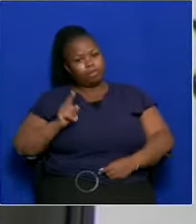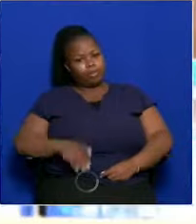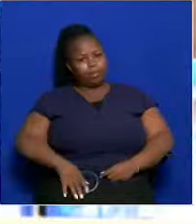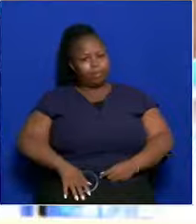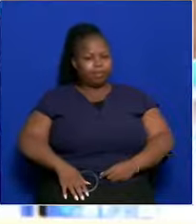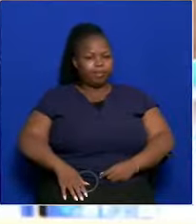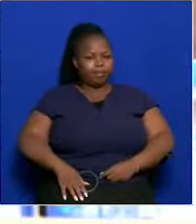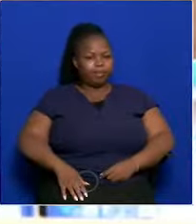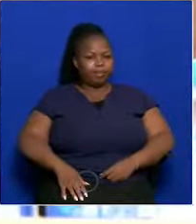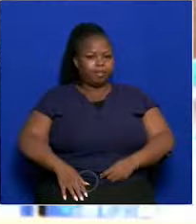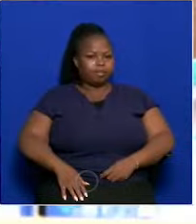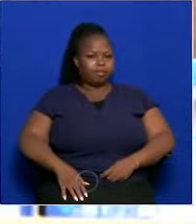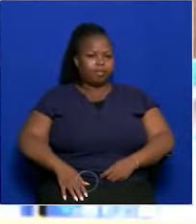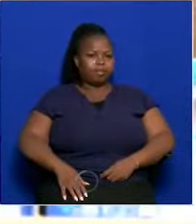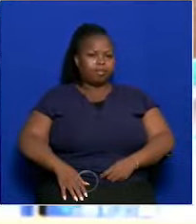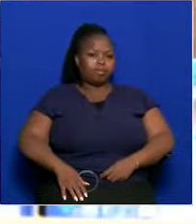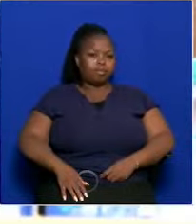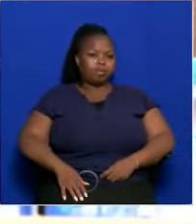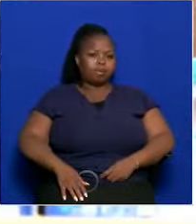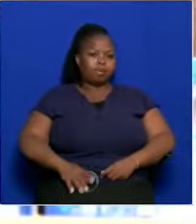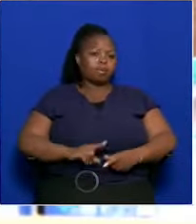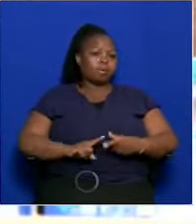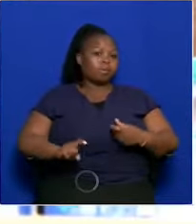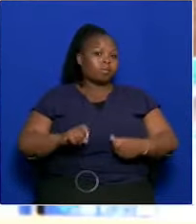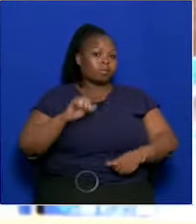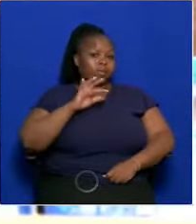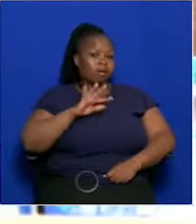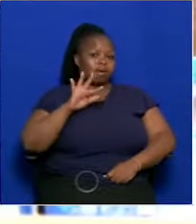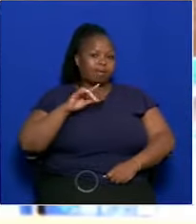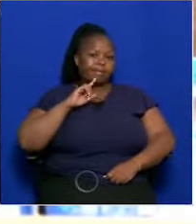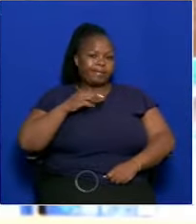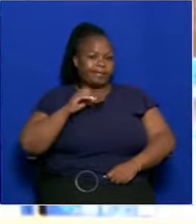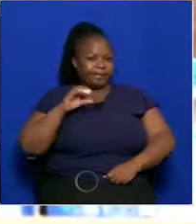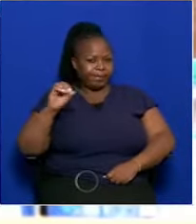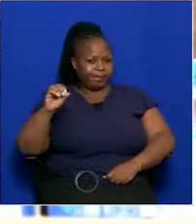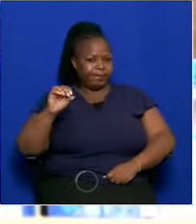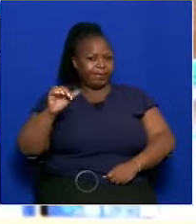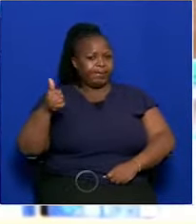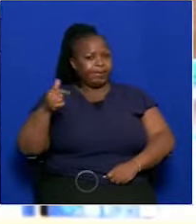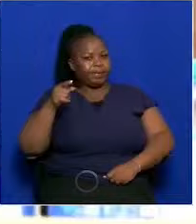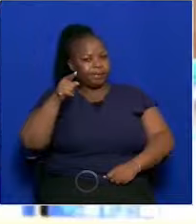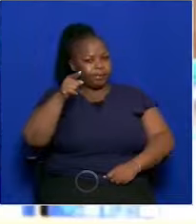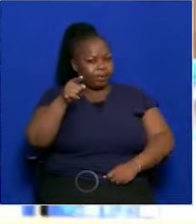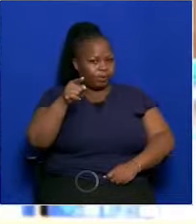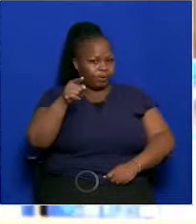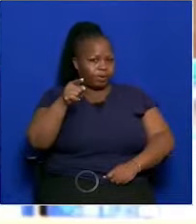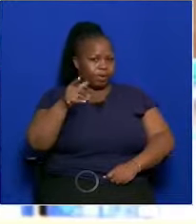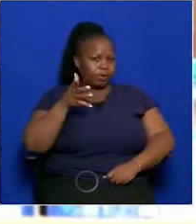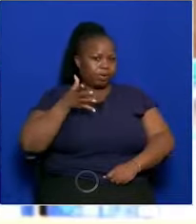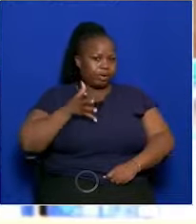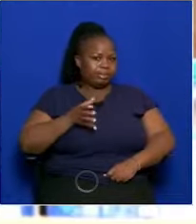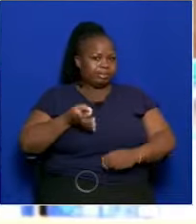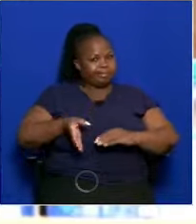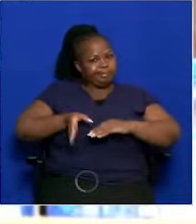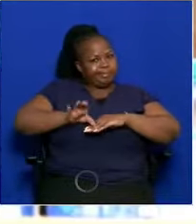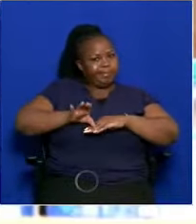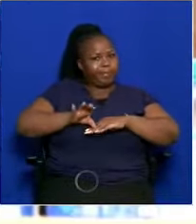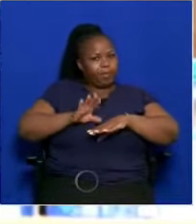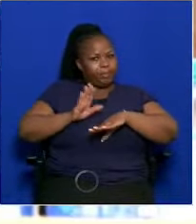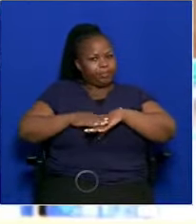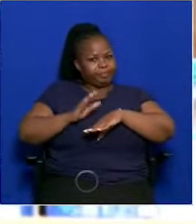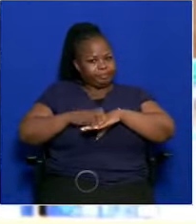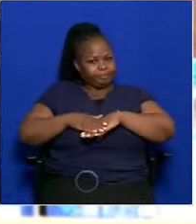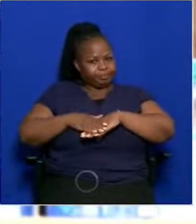So based on the 55, you then asked for a cushion in excess of?